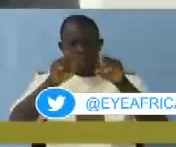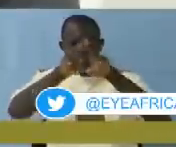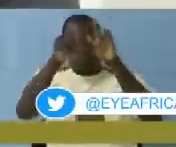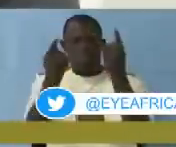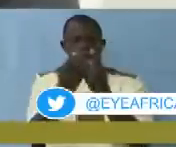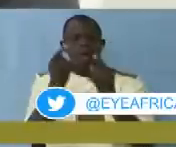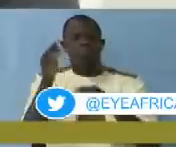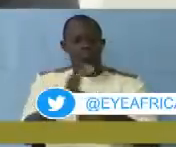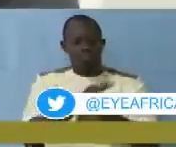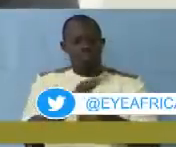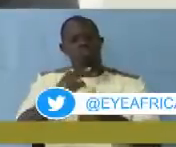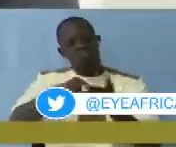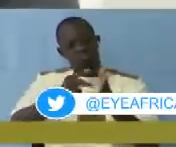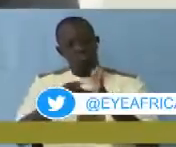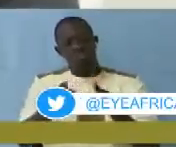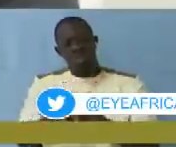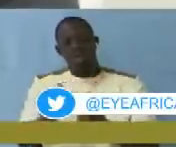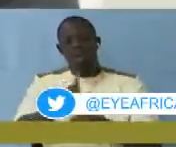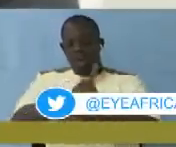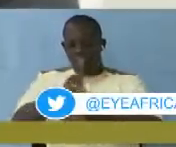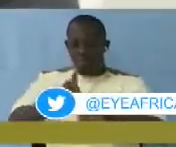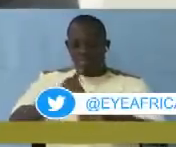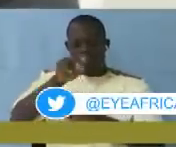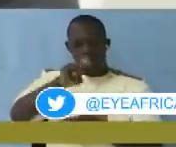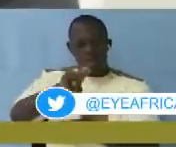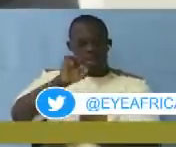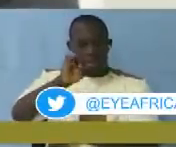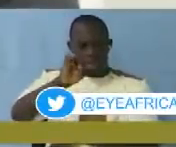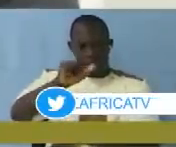was at the heart of the NIA, correct? I